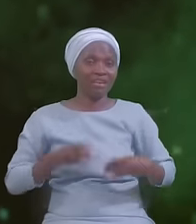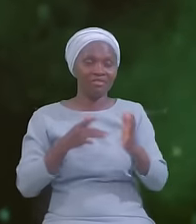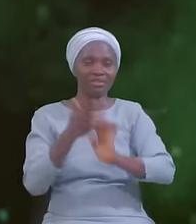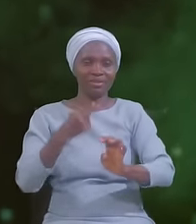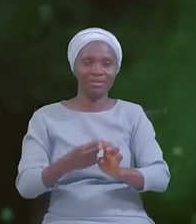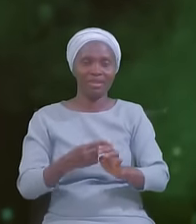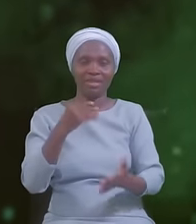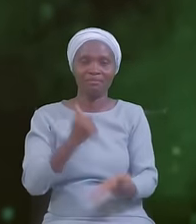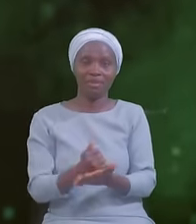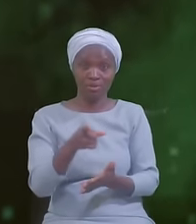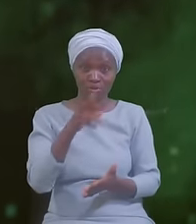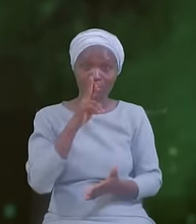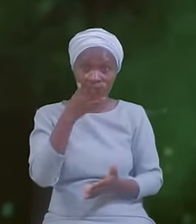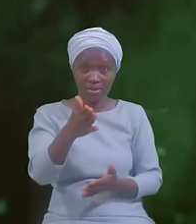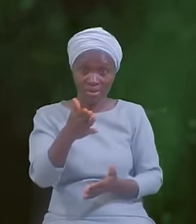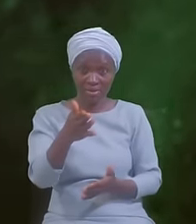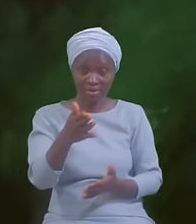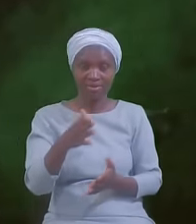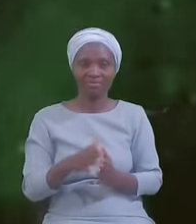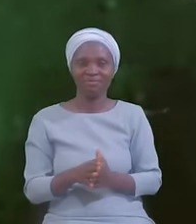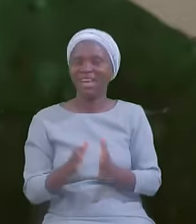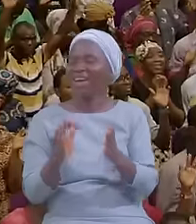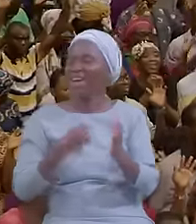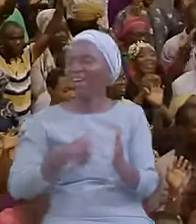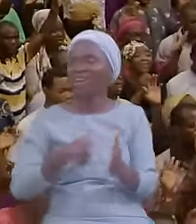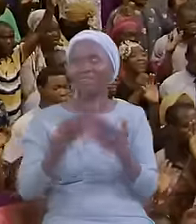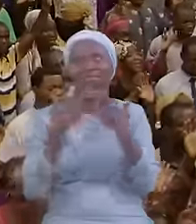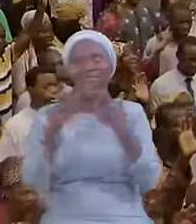Where are you? I praise God for you.